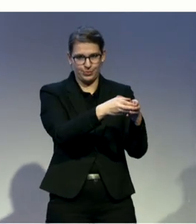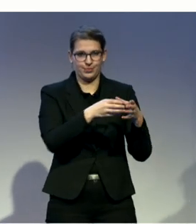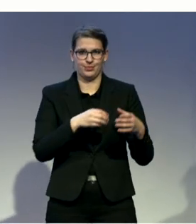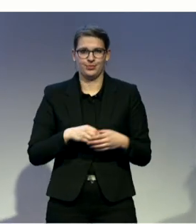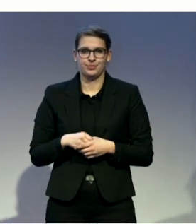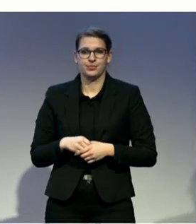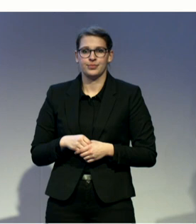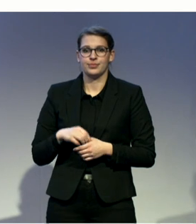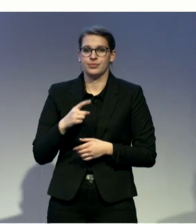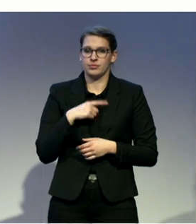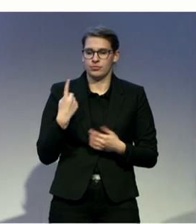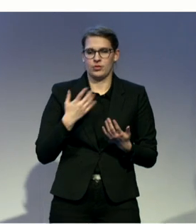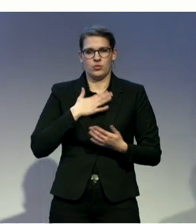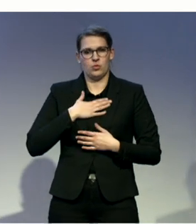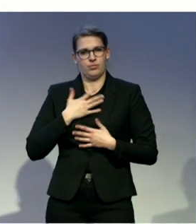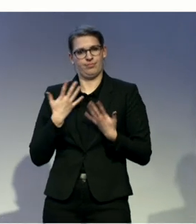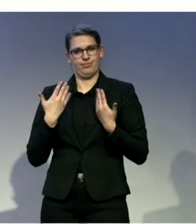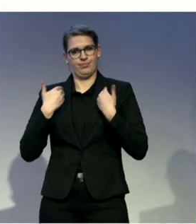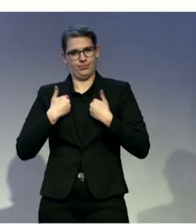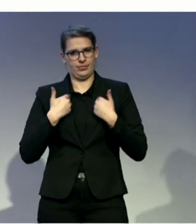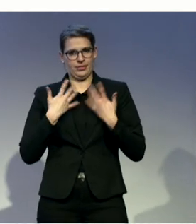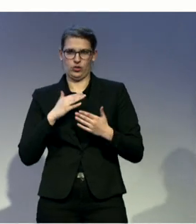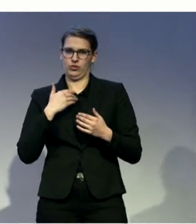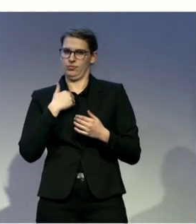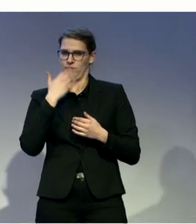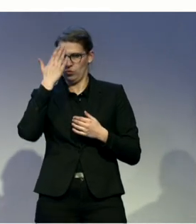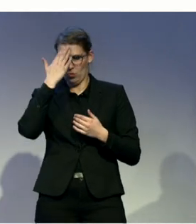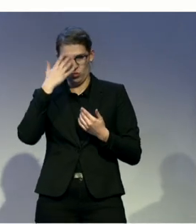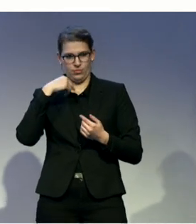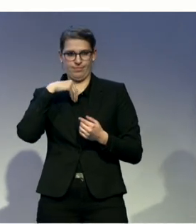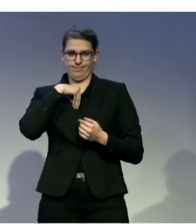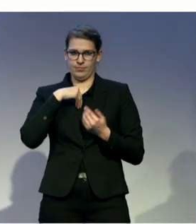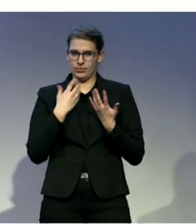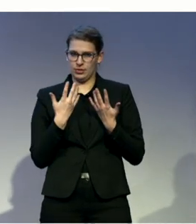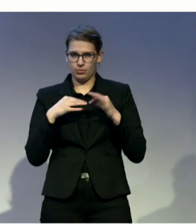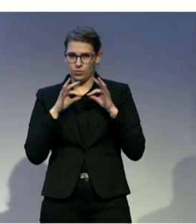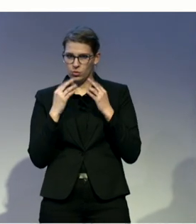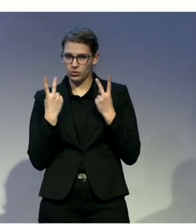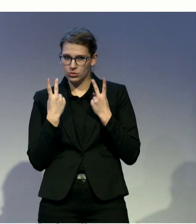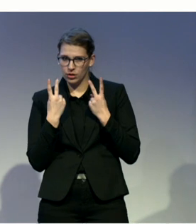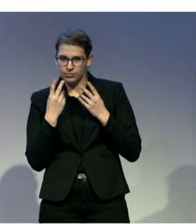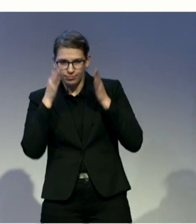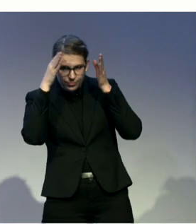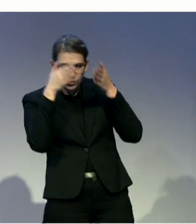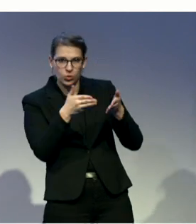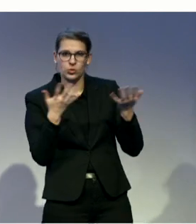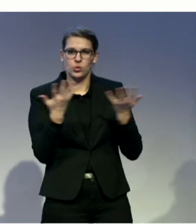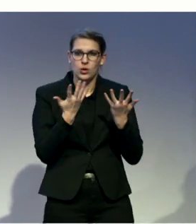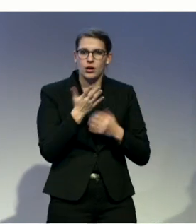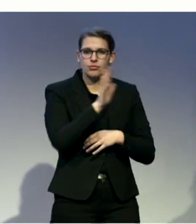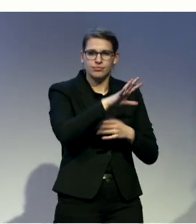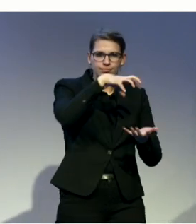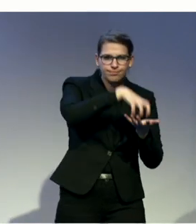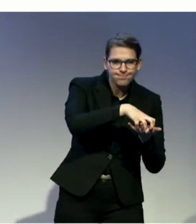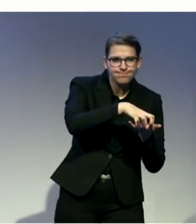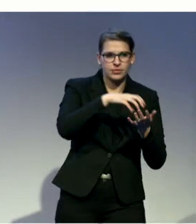the services. They are localized in urban and in rural area. Why? Because we have people who get